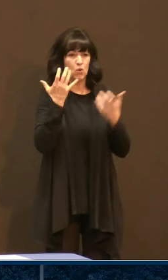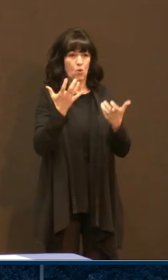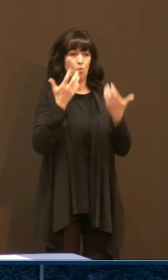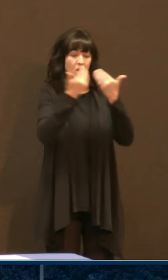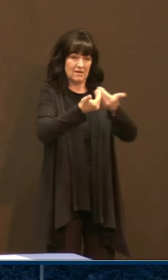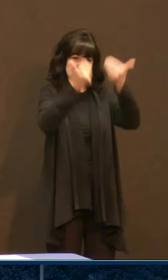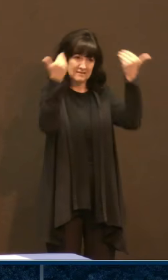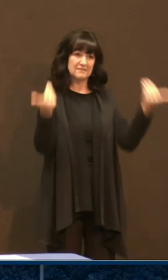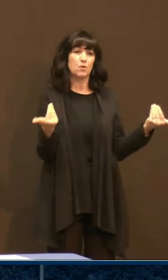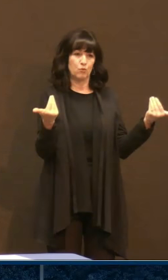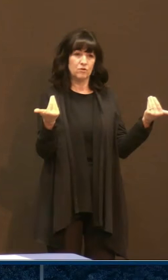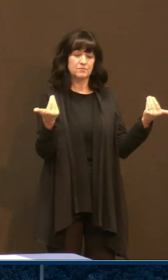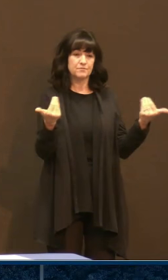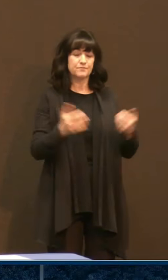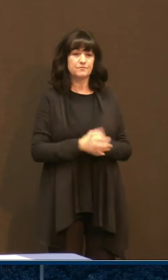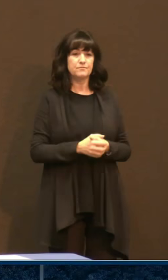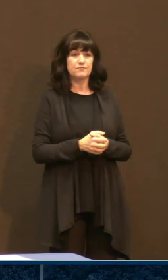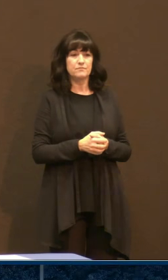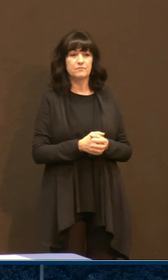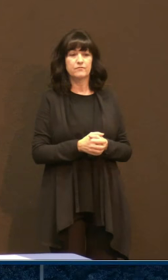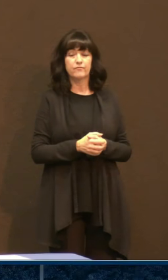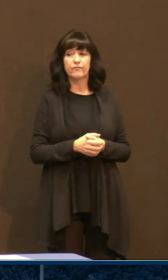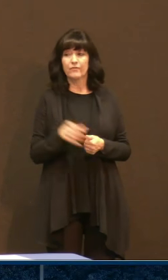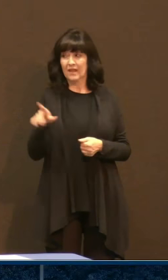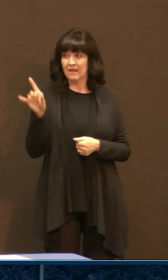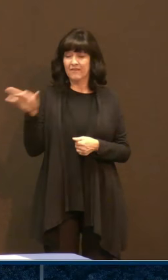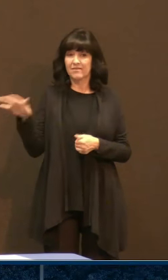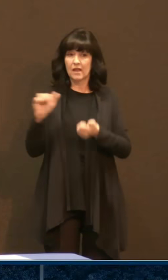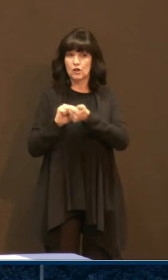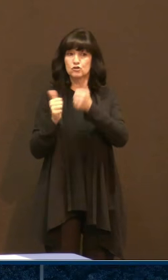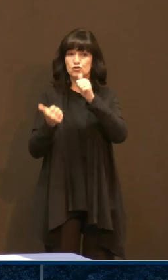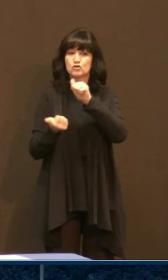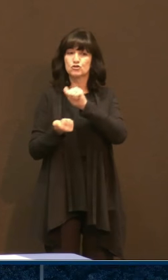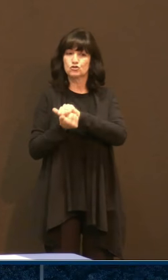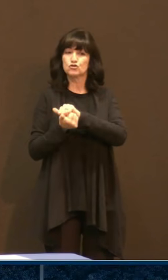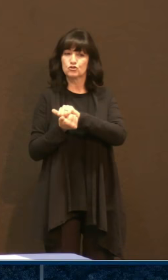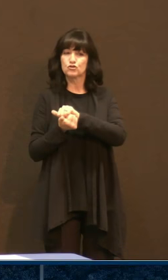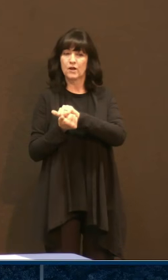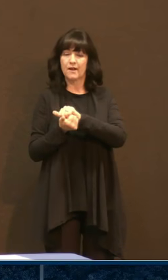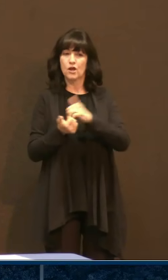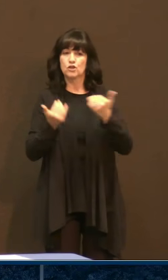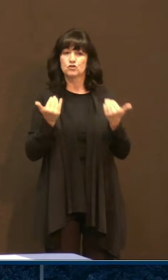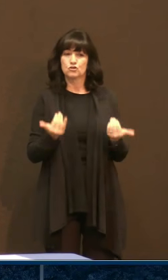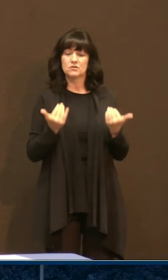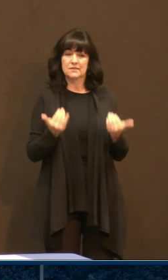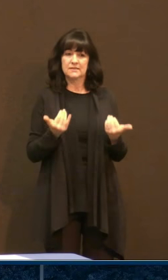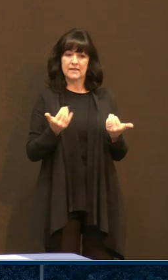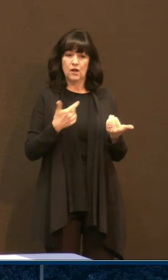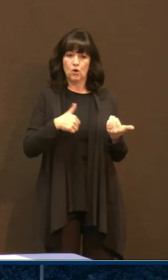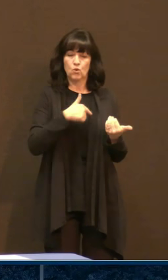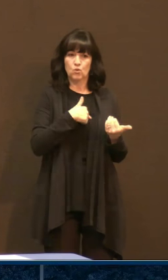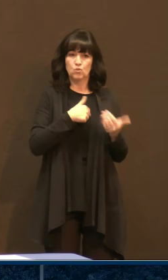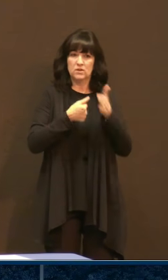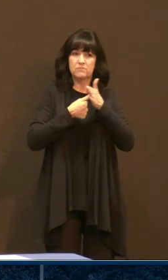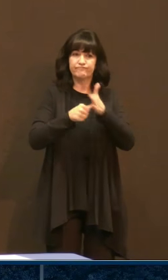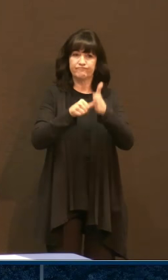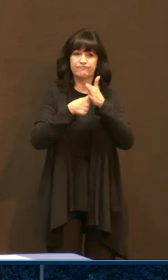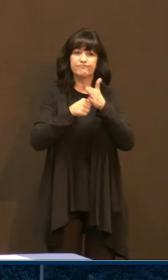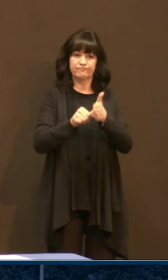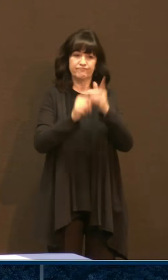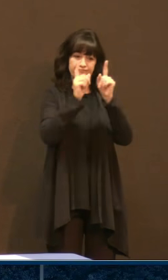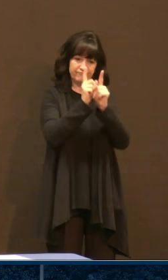virus. And that change has made us really kind of double down on the messaging about social